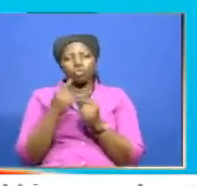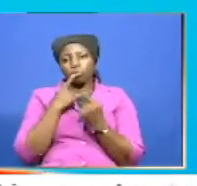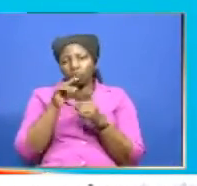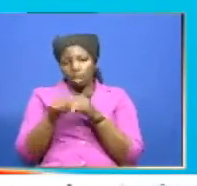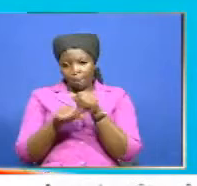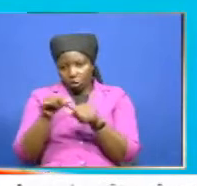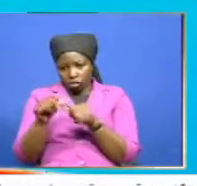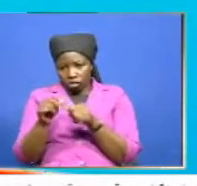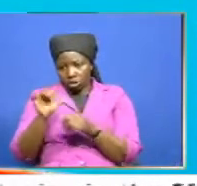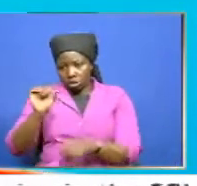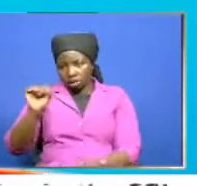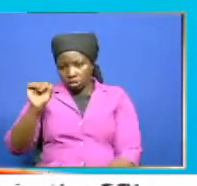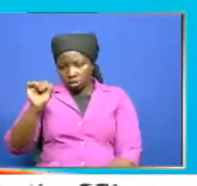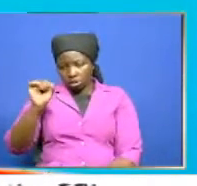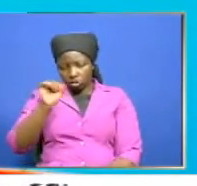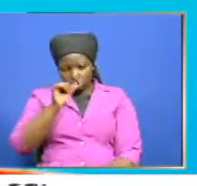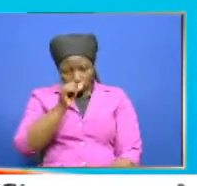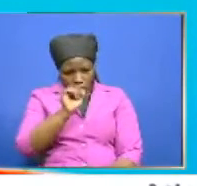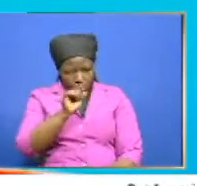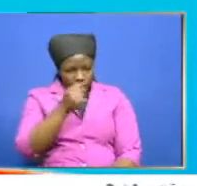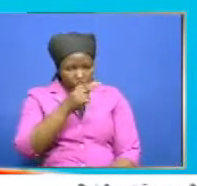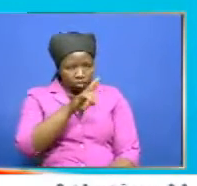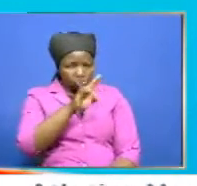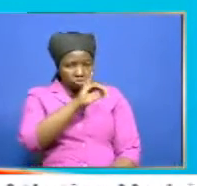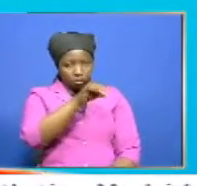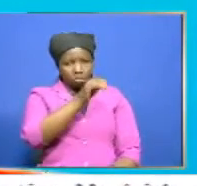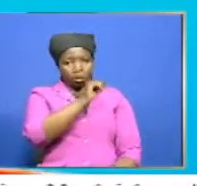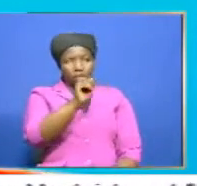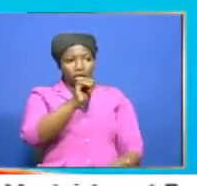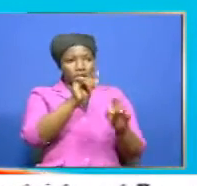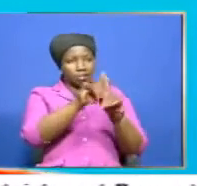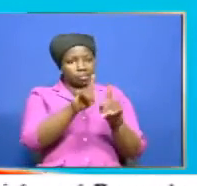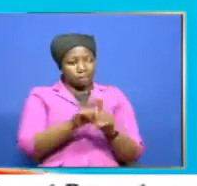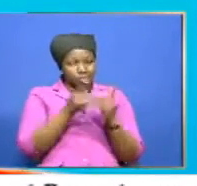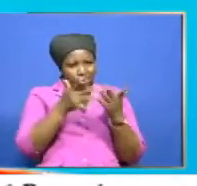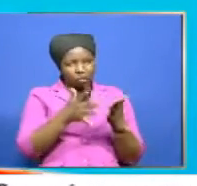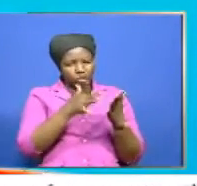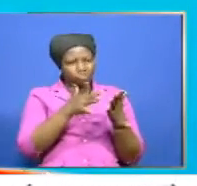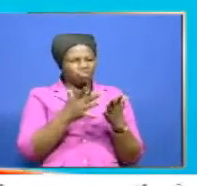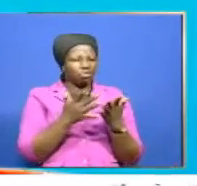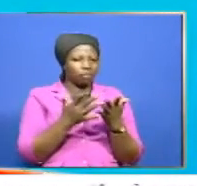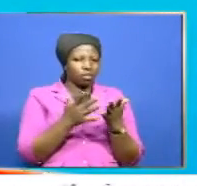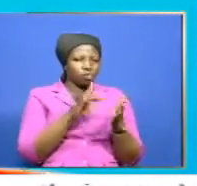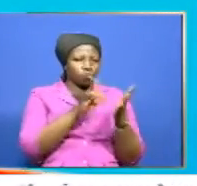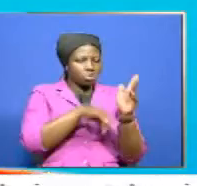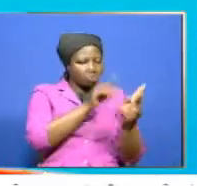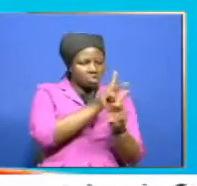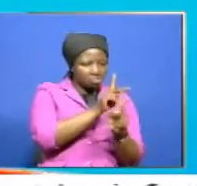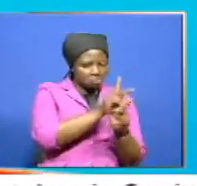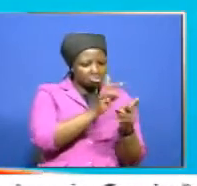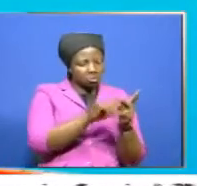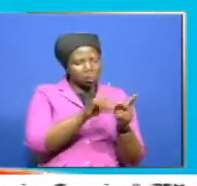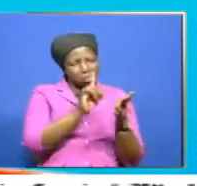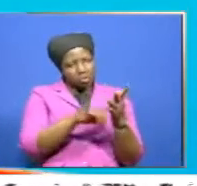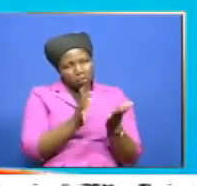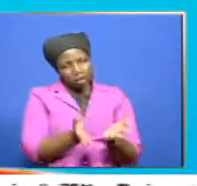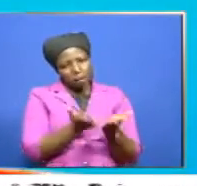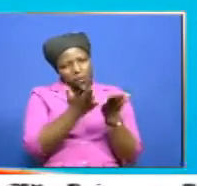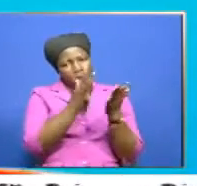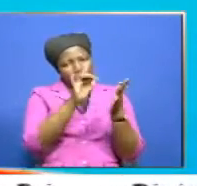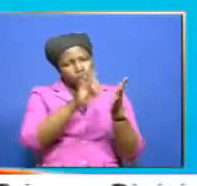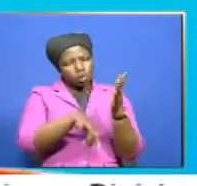and now let me talk about the Lioness. What to keep, what to improve, what to